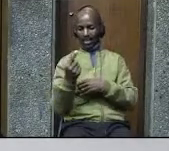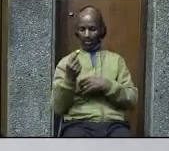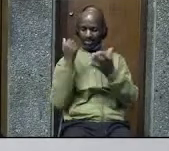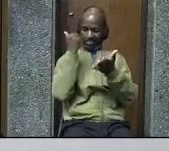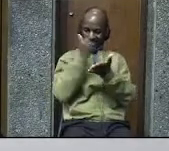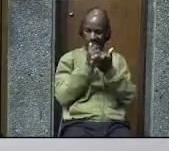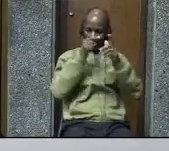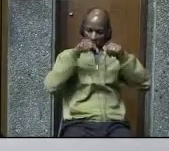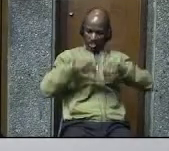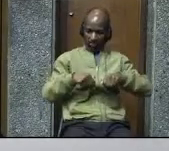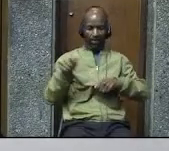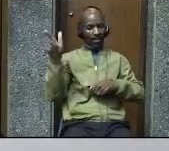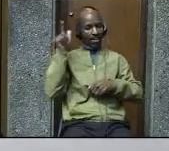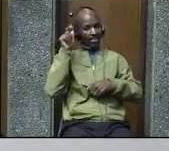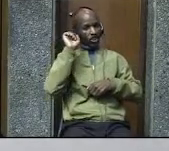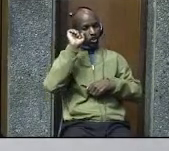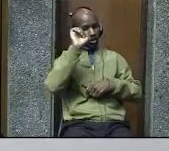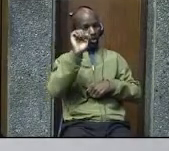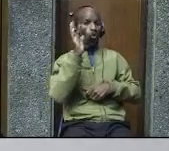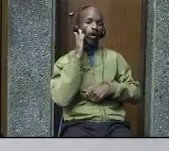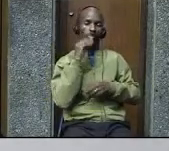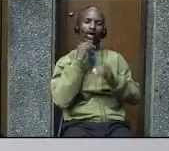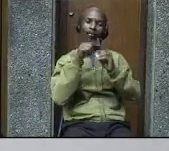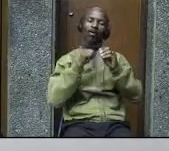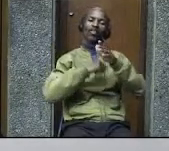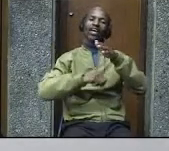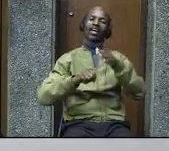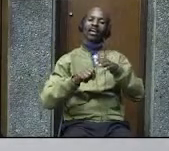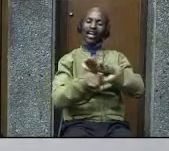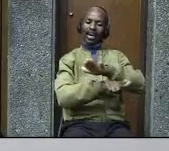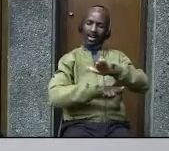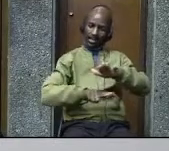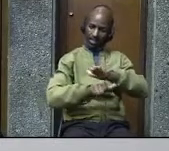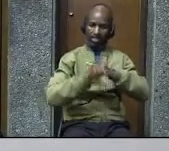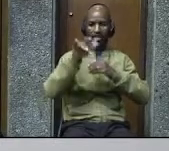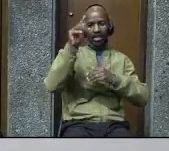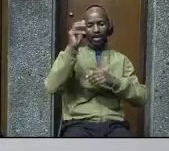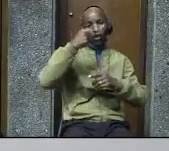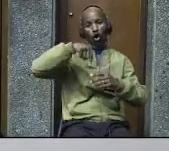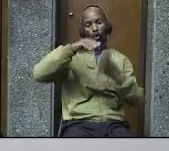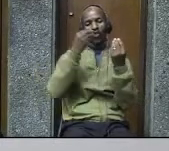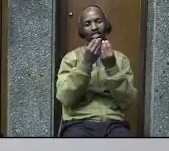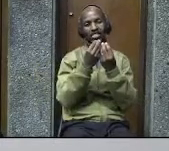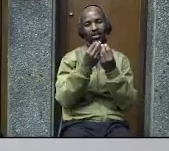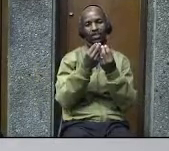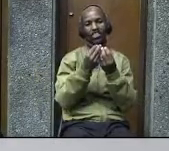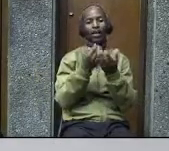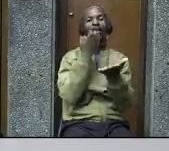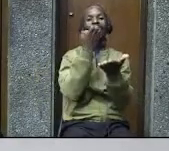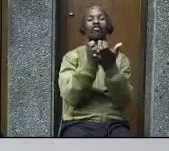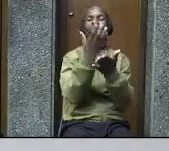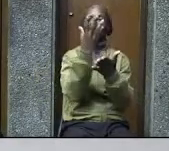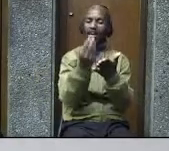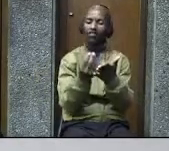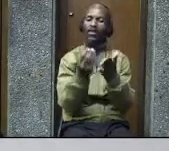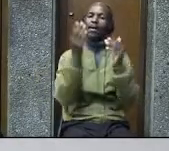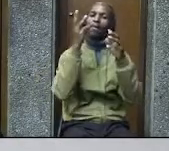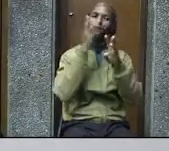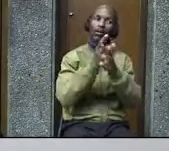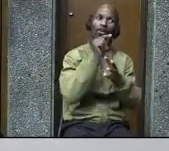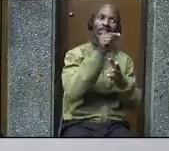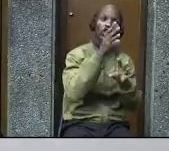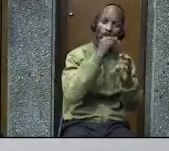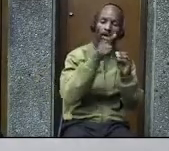here, they listen to you when you speak about land claims. All this evidence that you have, say this, Mama Molin talk